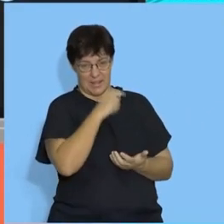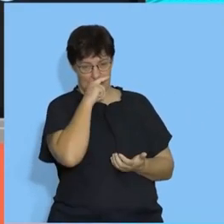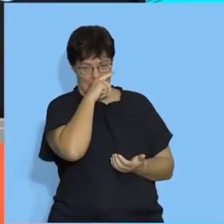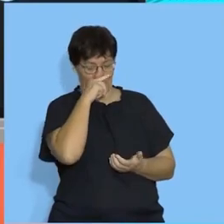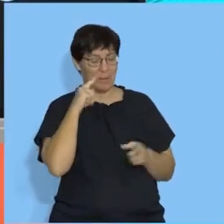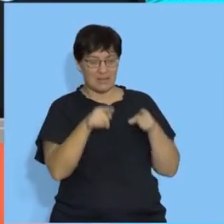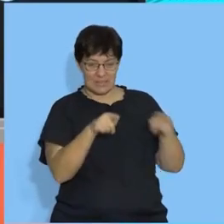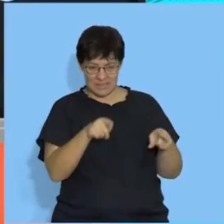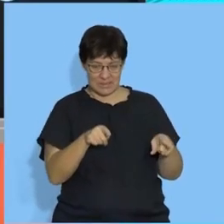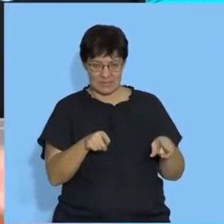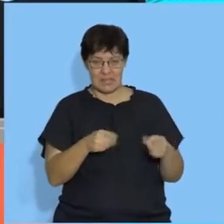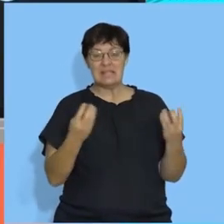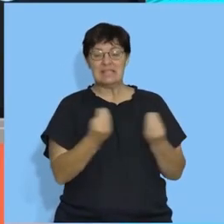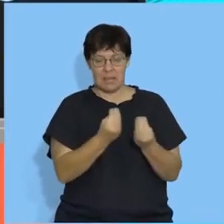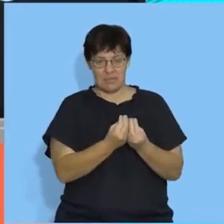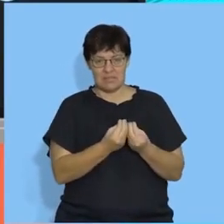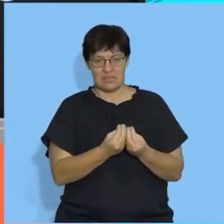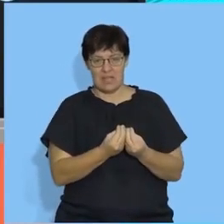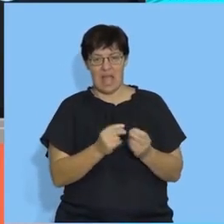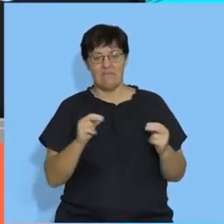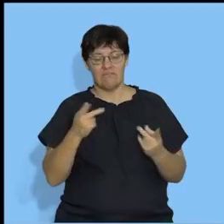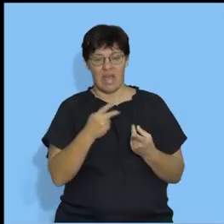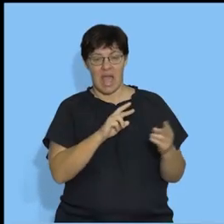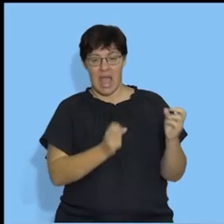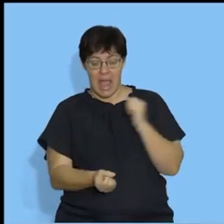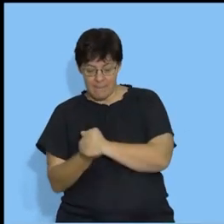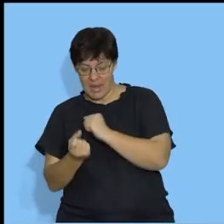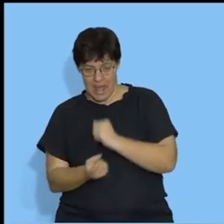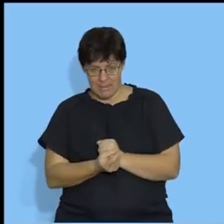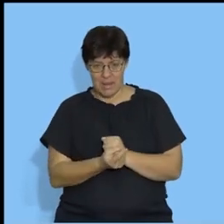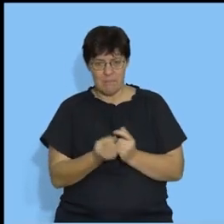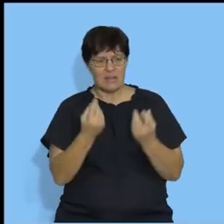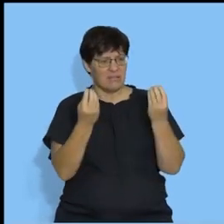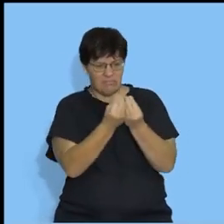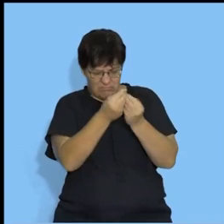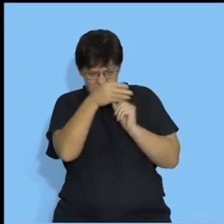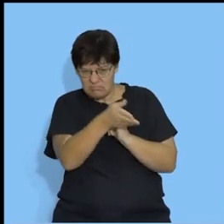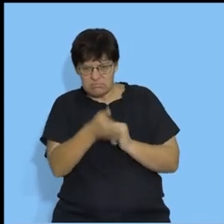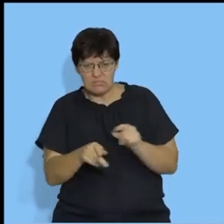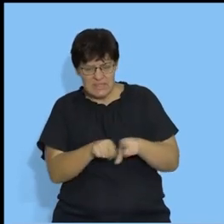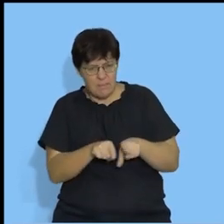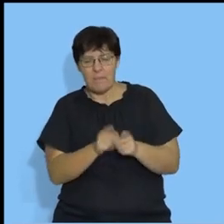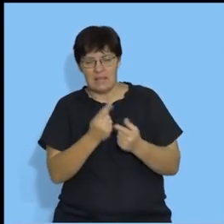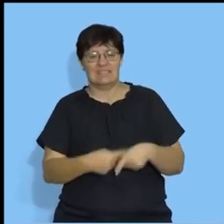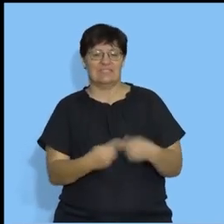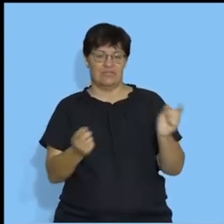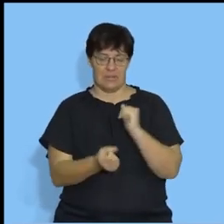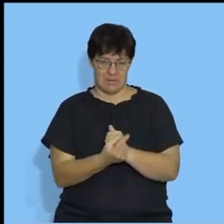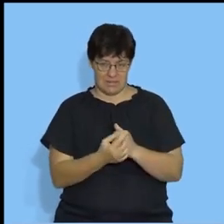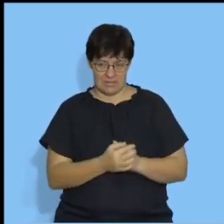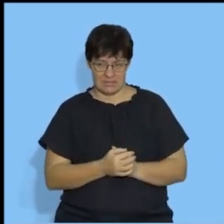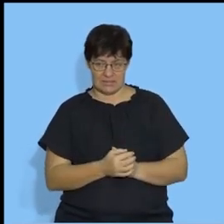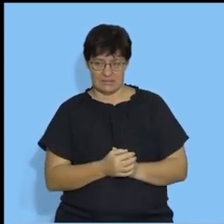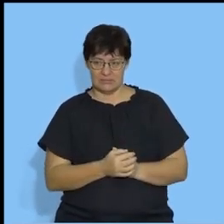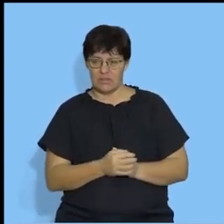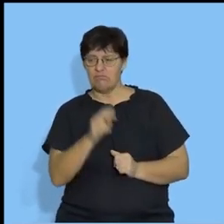same substance undergoes 2 different reactions, right? So the spectator ions in this case, if you come to think of it, if you